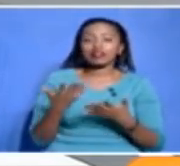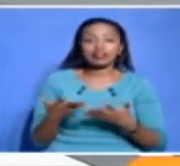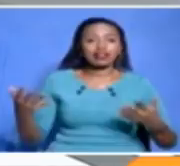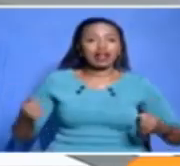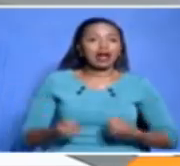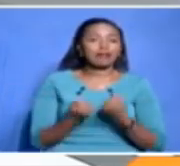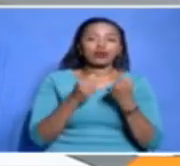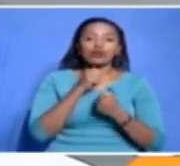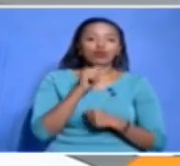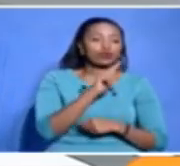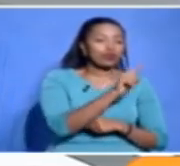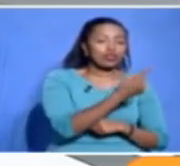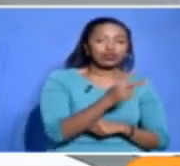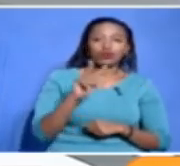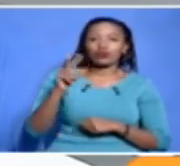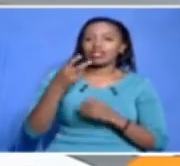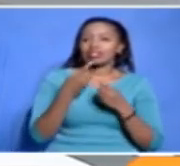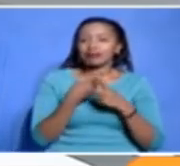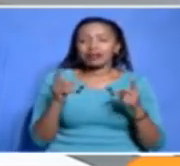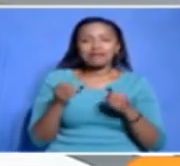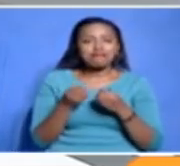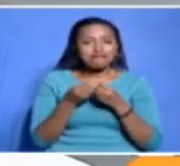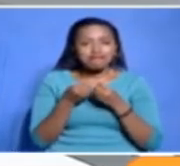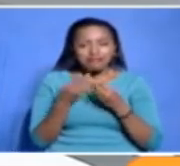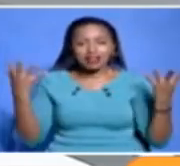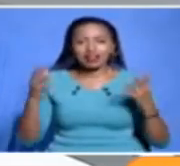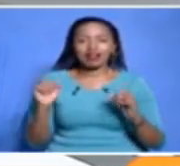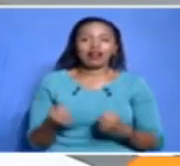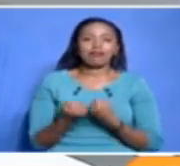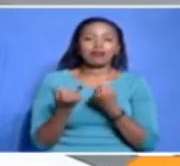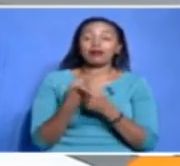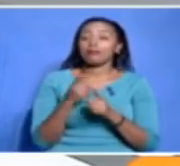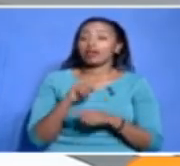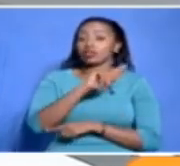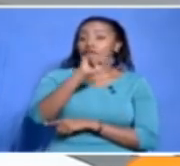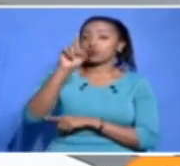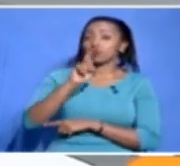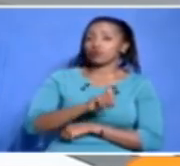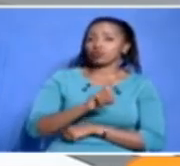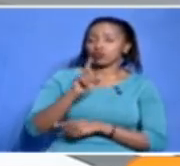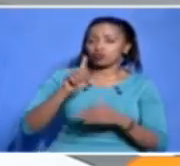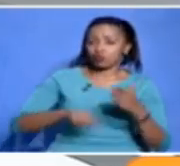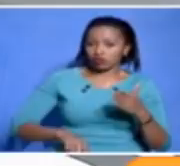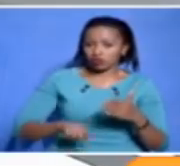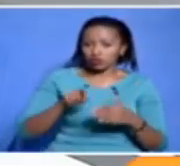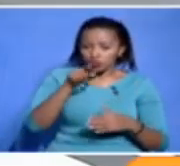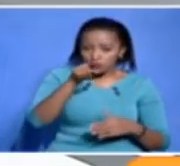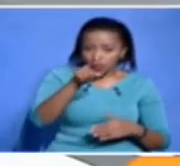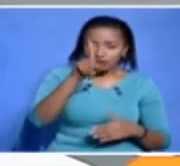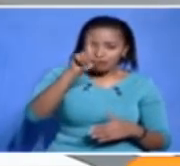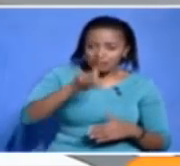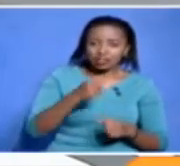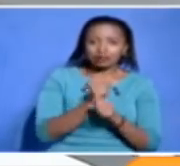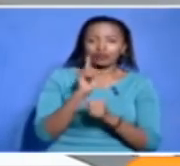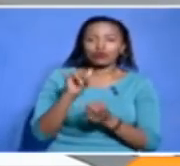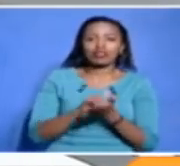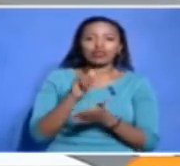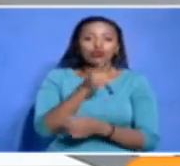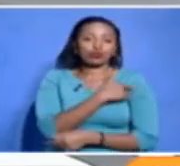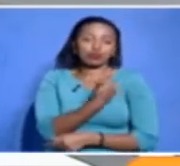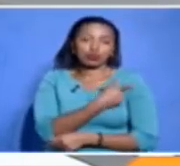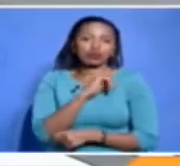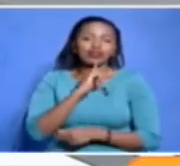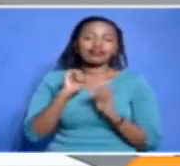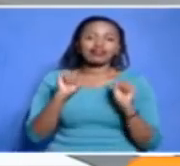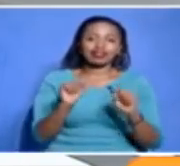twice of the criminal justice system. So there's questions to be asked of both sides as to making sure that you are safe and the health facility that you're going to